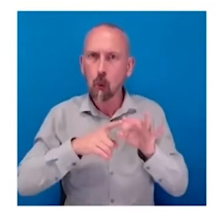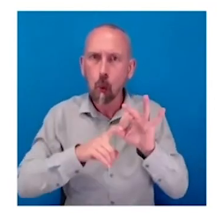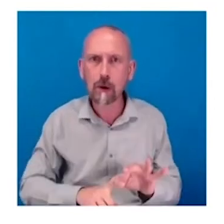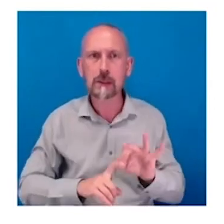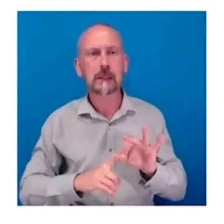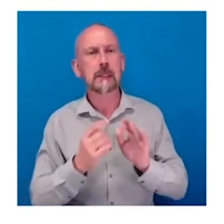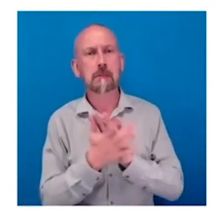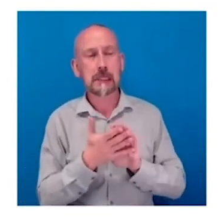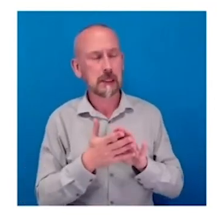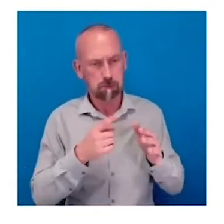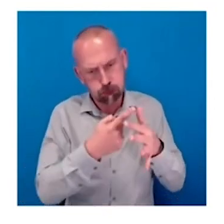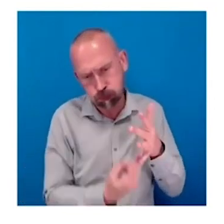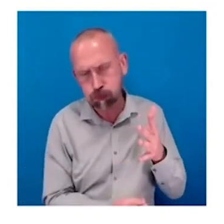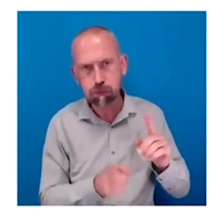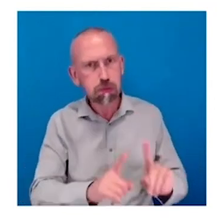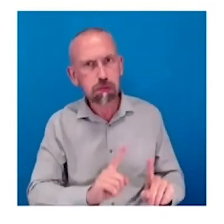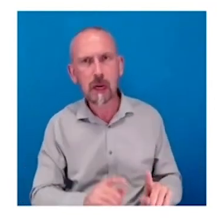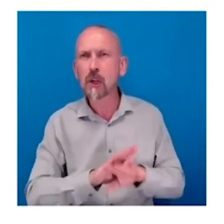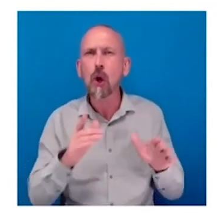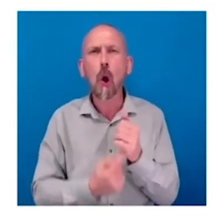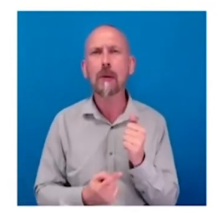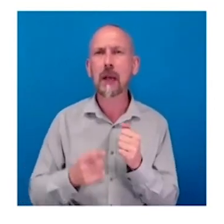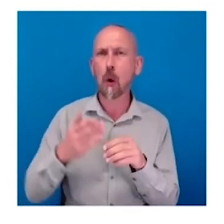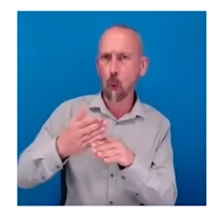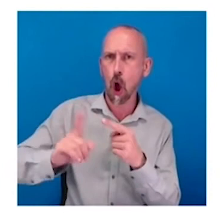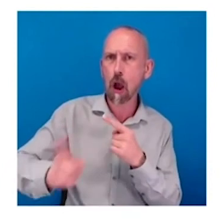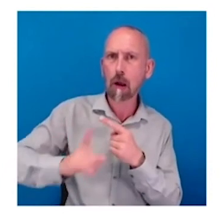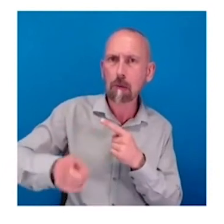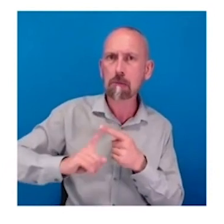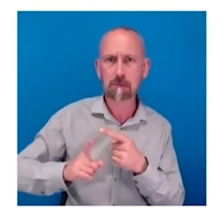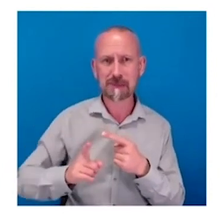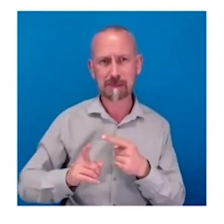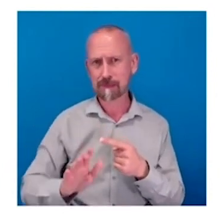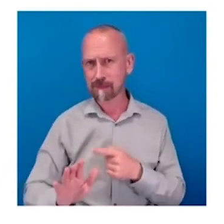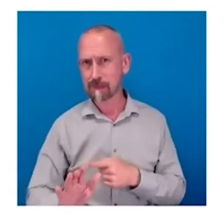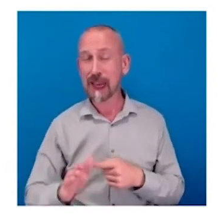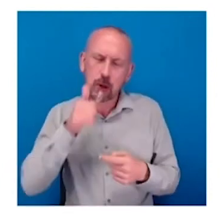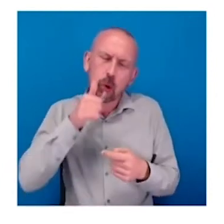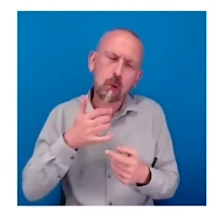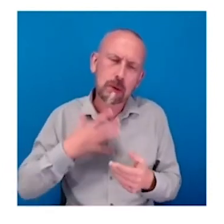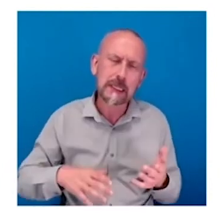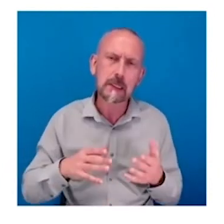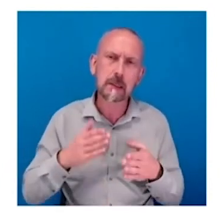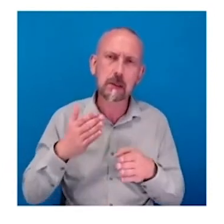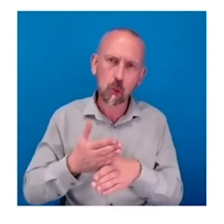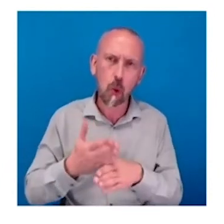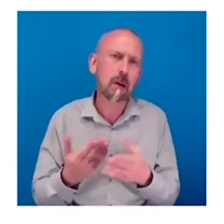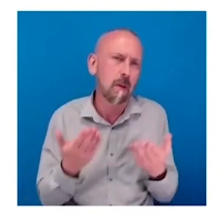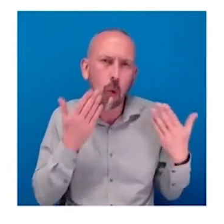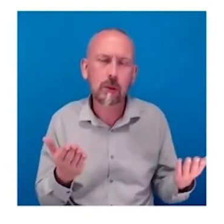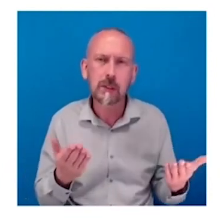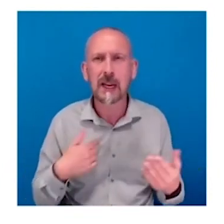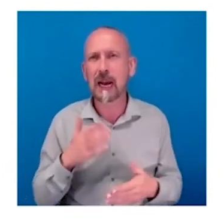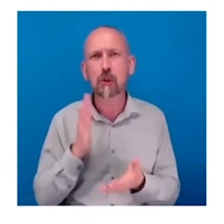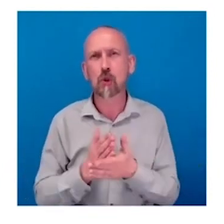enable people to kind of get back and forth to work. And I think there will always be a need for that, because we will, hey, I'm sure we're all desperate to try and get